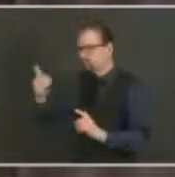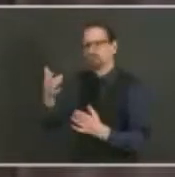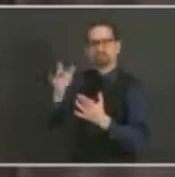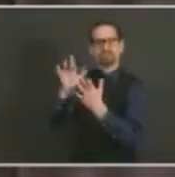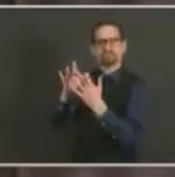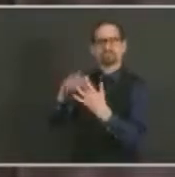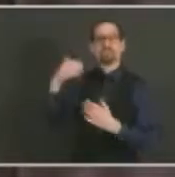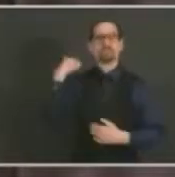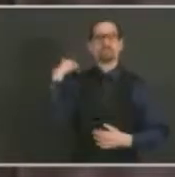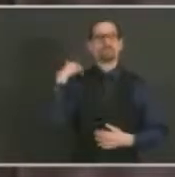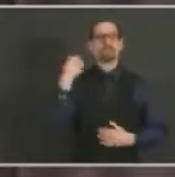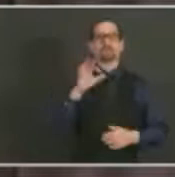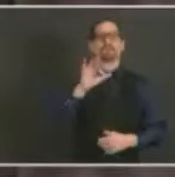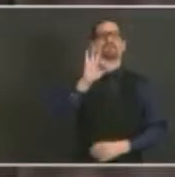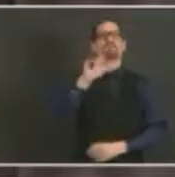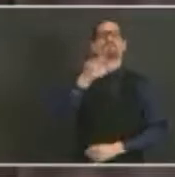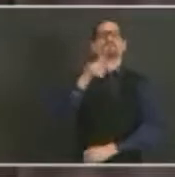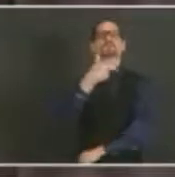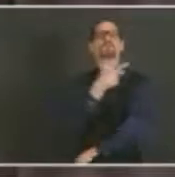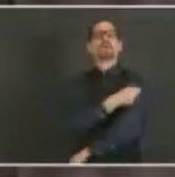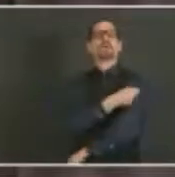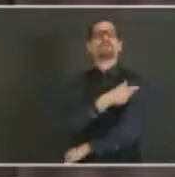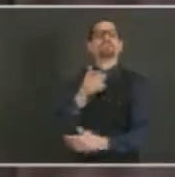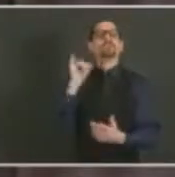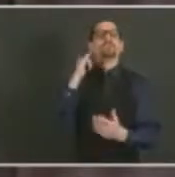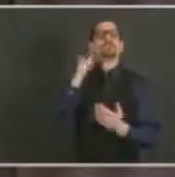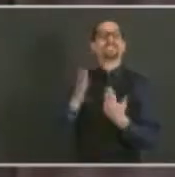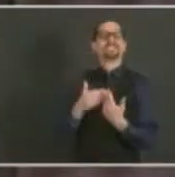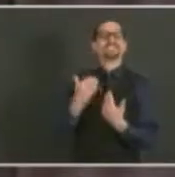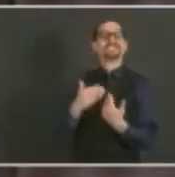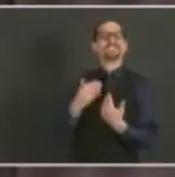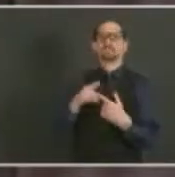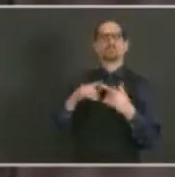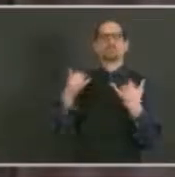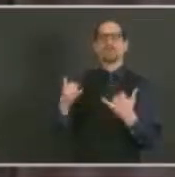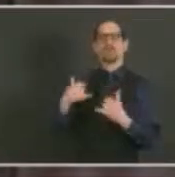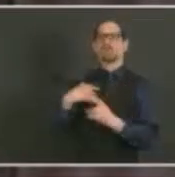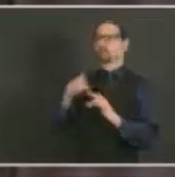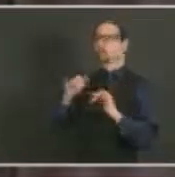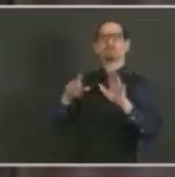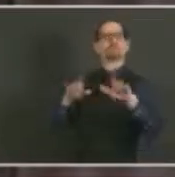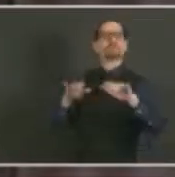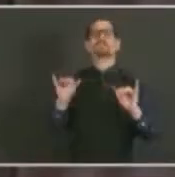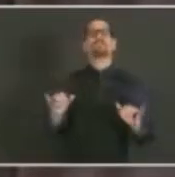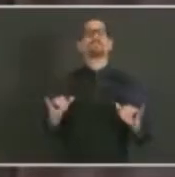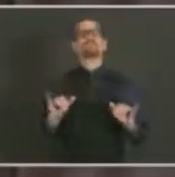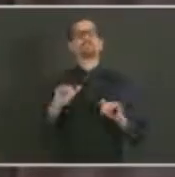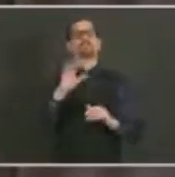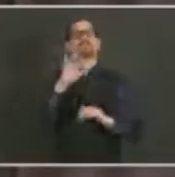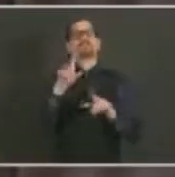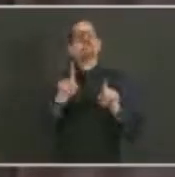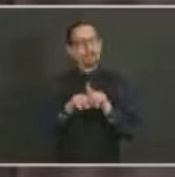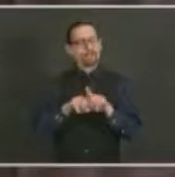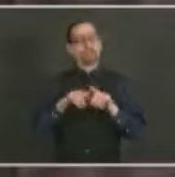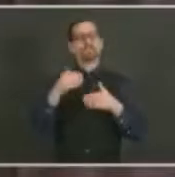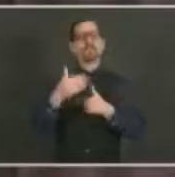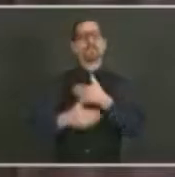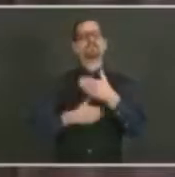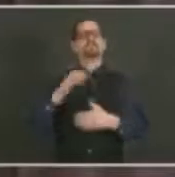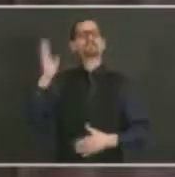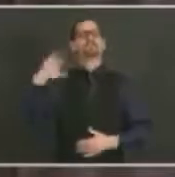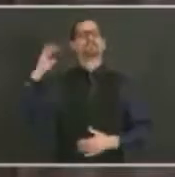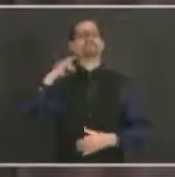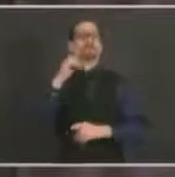at CVS or Walgreens, they would follow the same process to go ahead and get a COVID vaccine there. So the